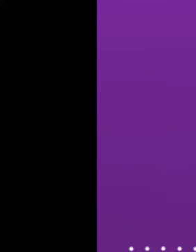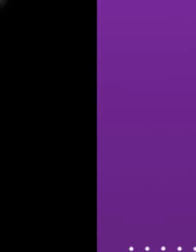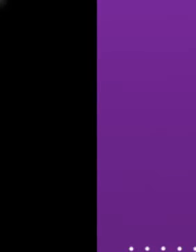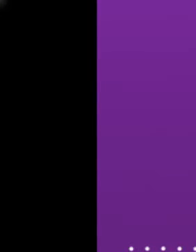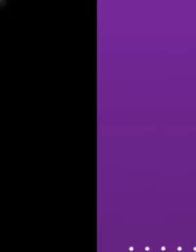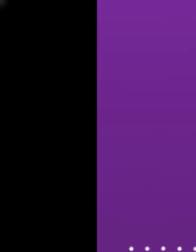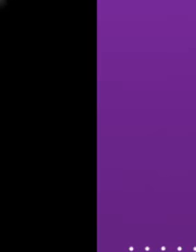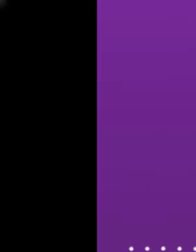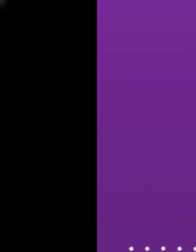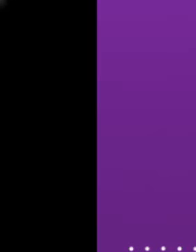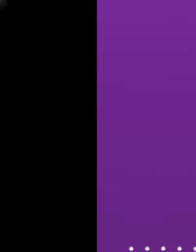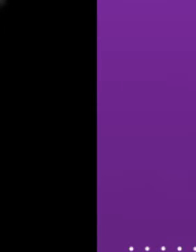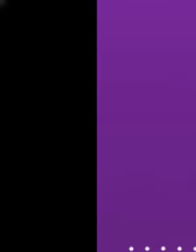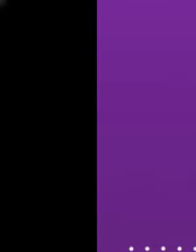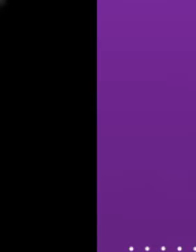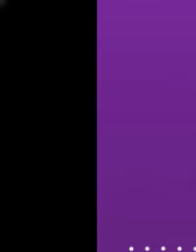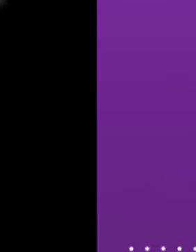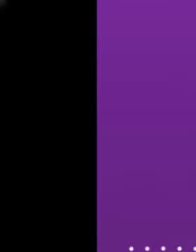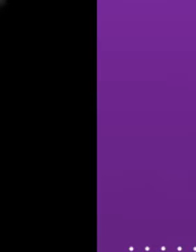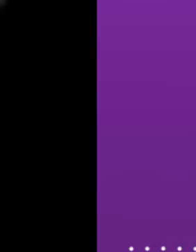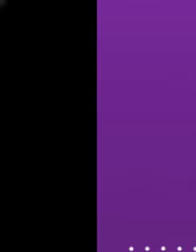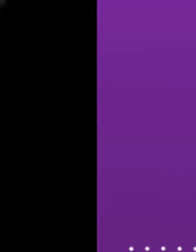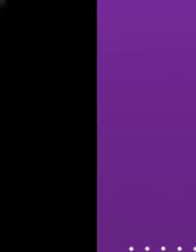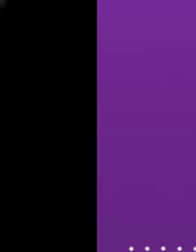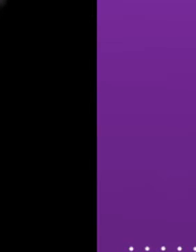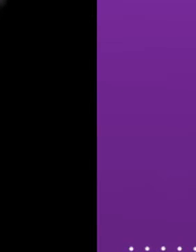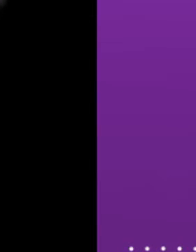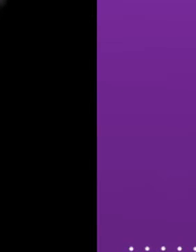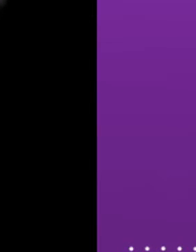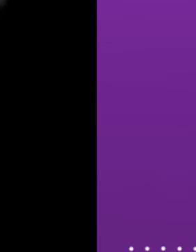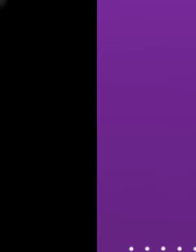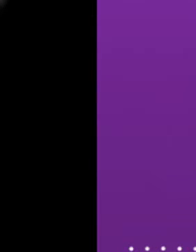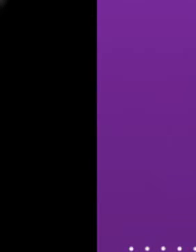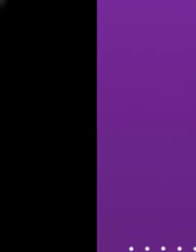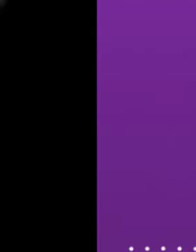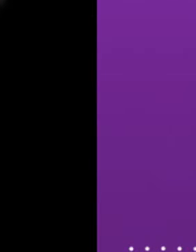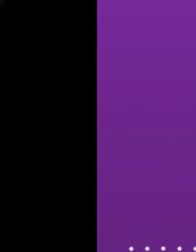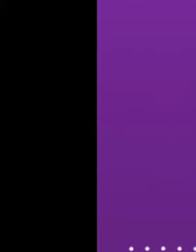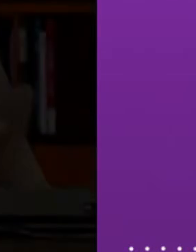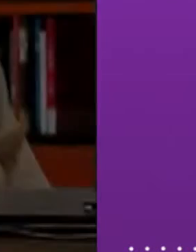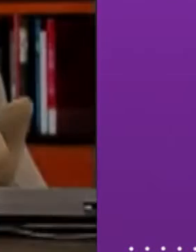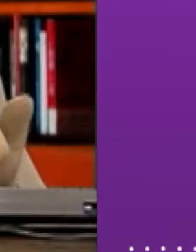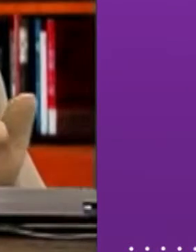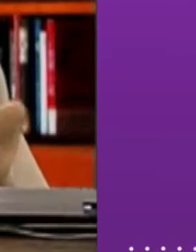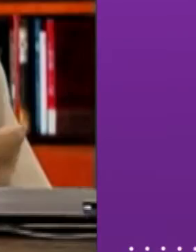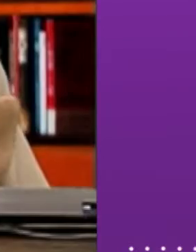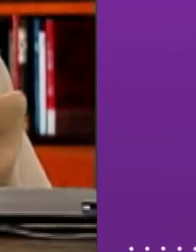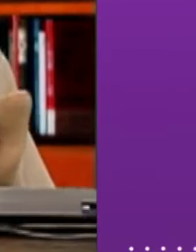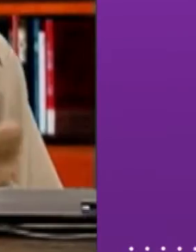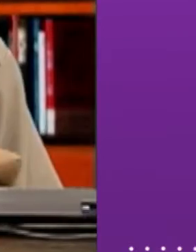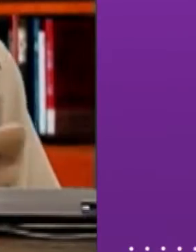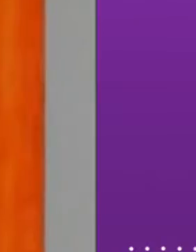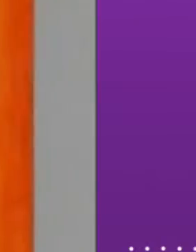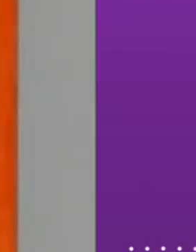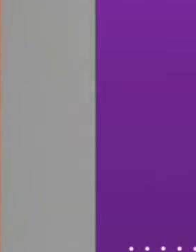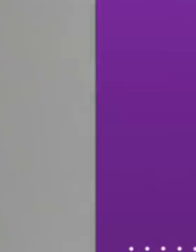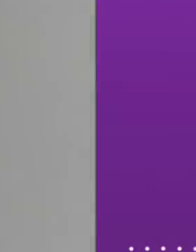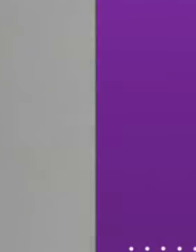Usarán could en forma afirmativa o negativa para hablar de las habilidades de otra persona.